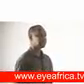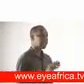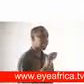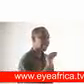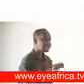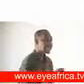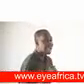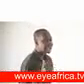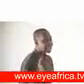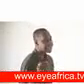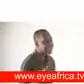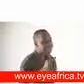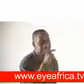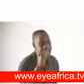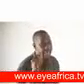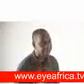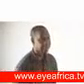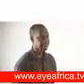dear Grace,